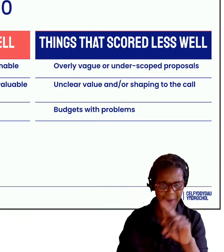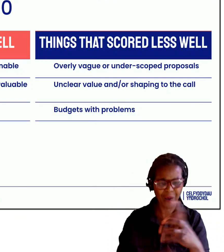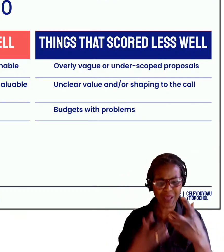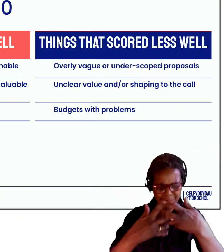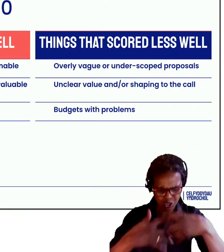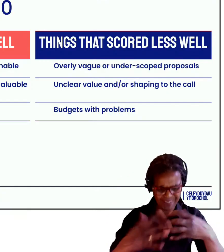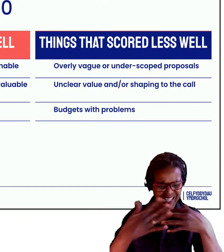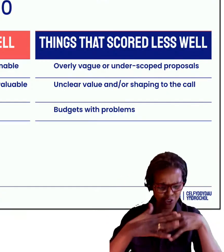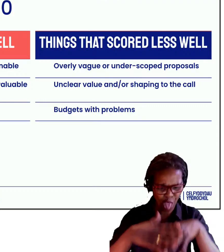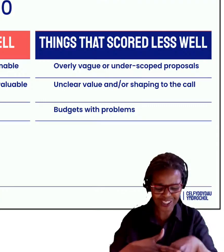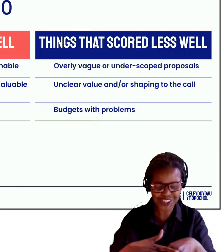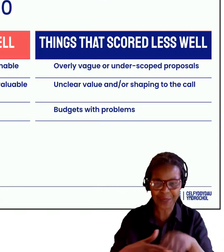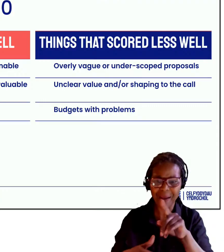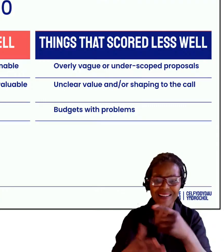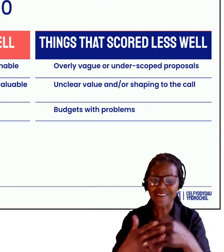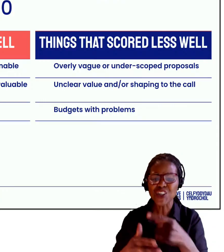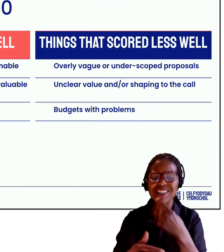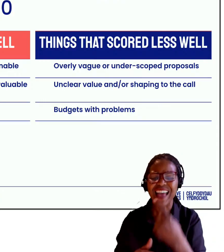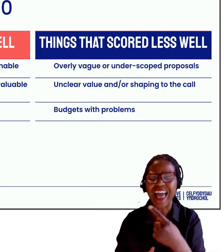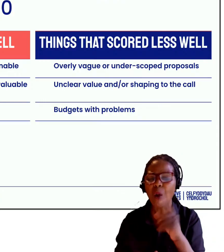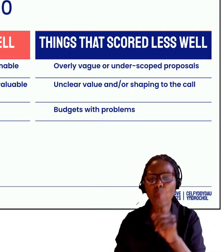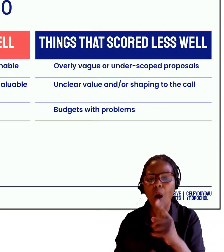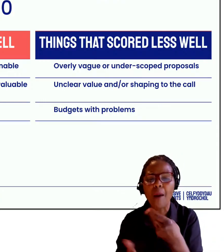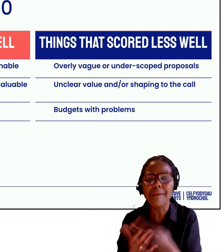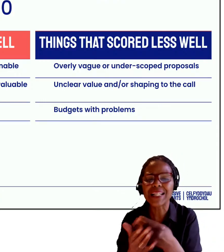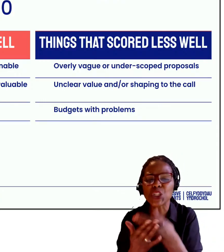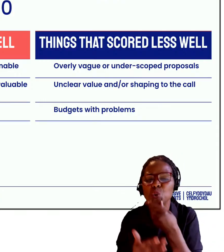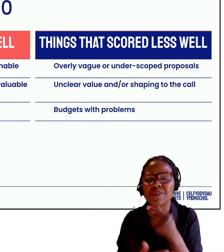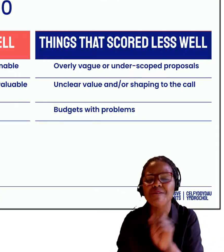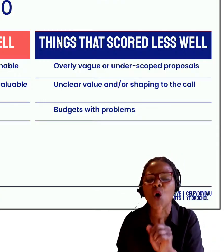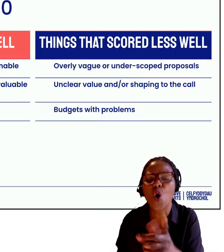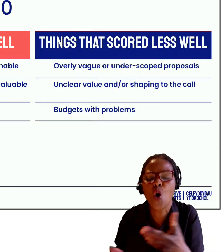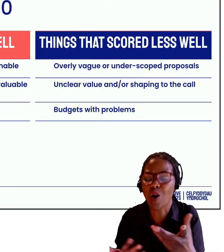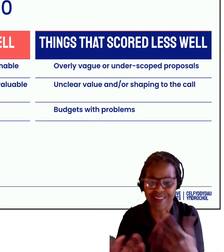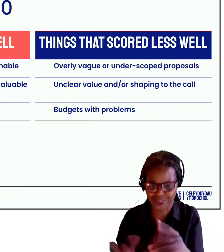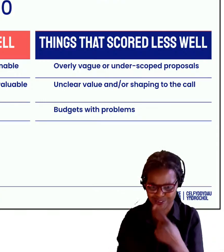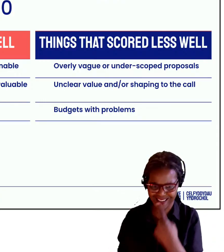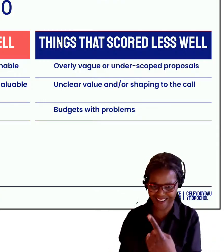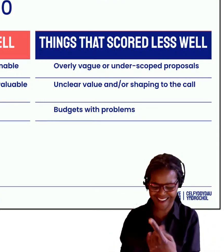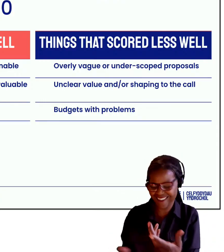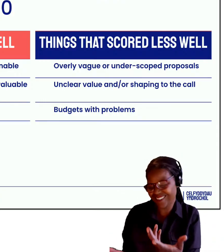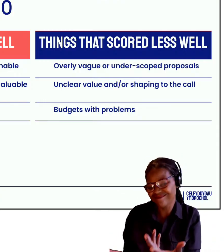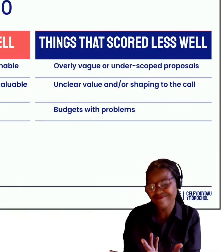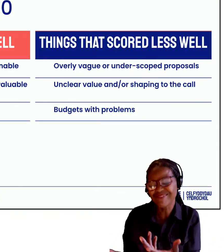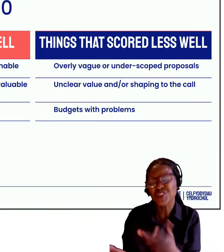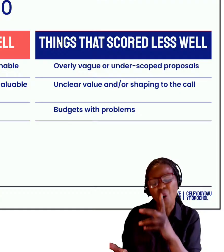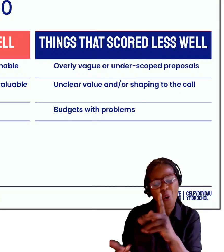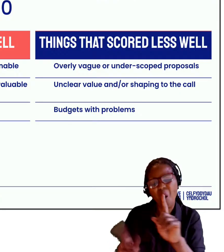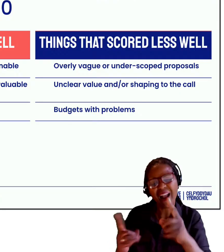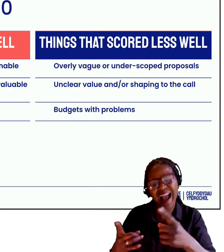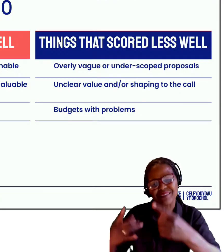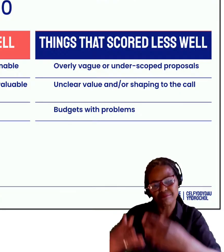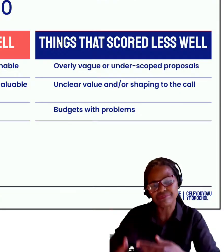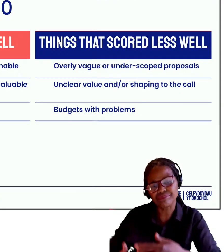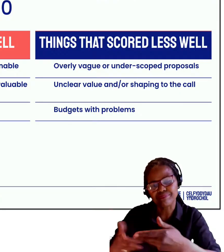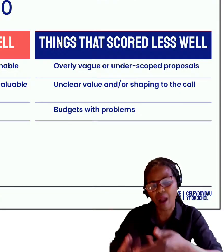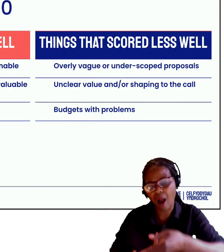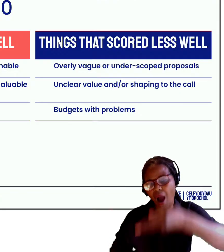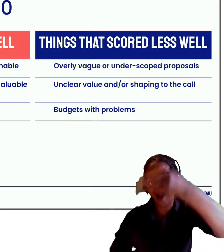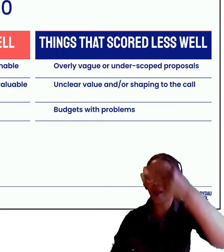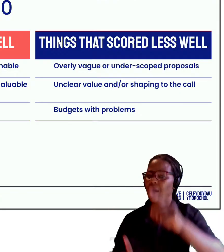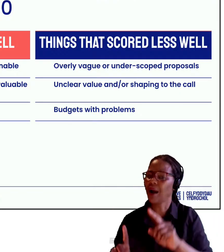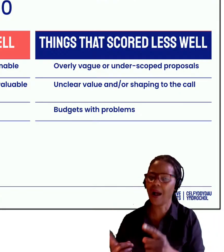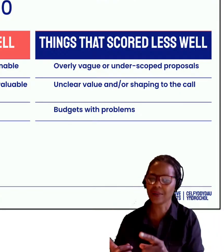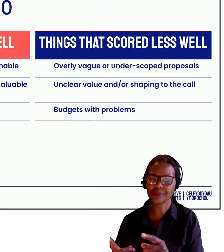do personally with that funding. And then in line with the criteria, so things that scored well